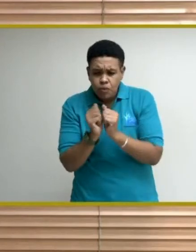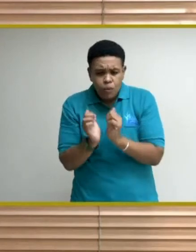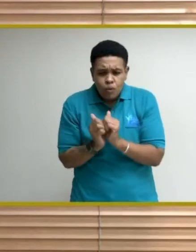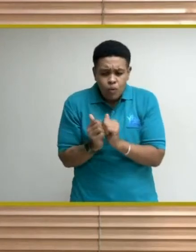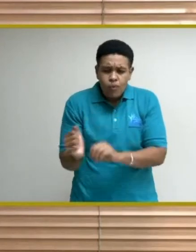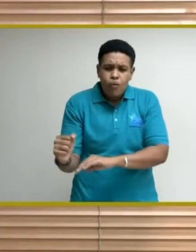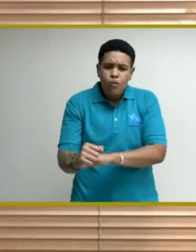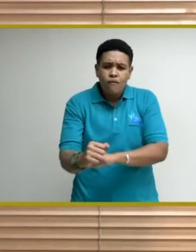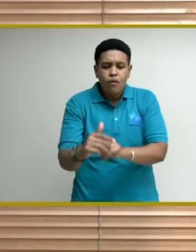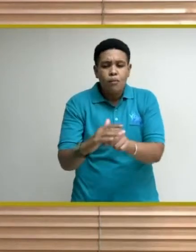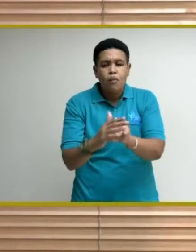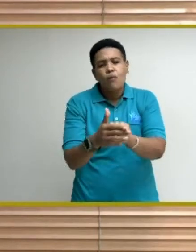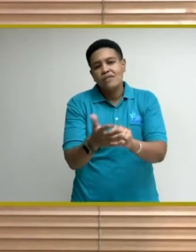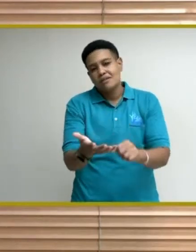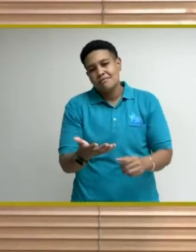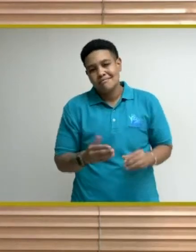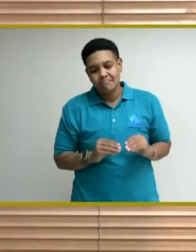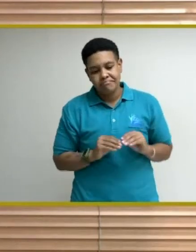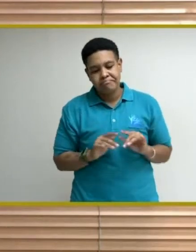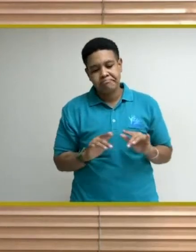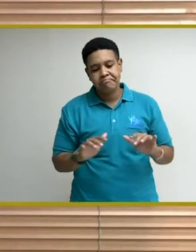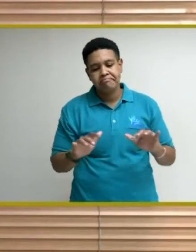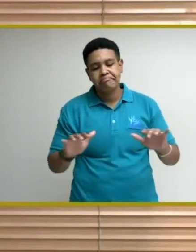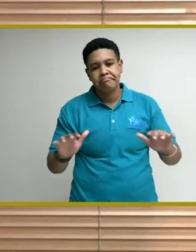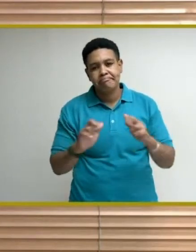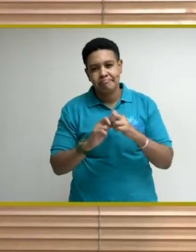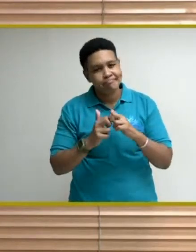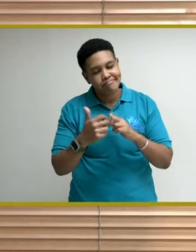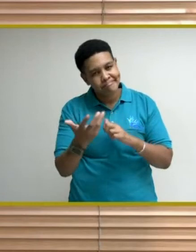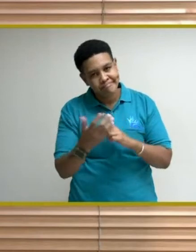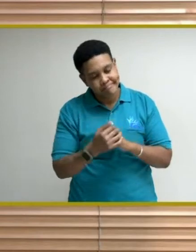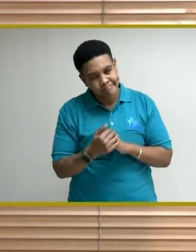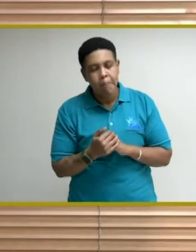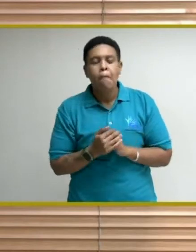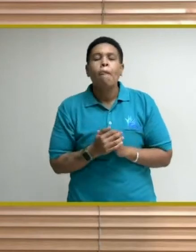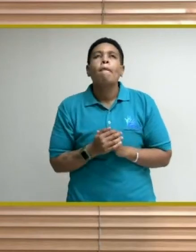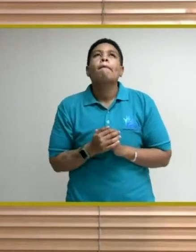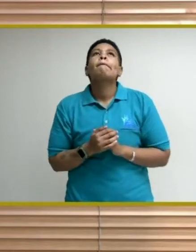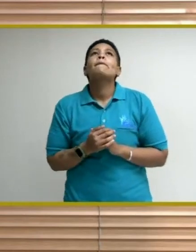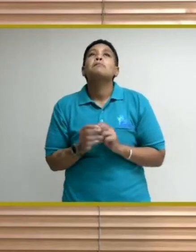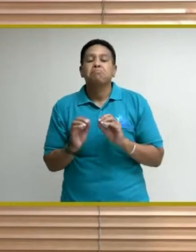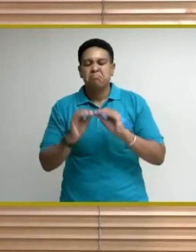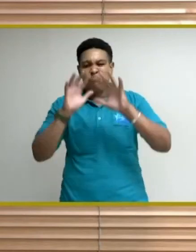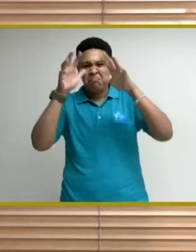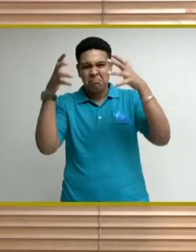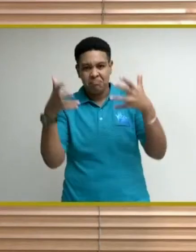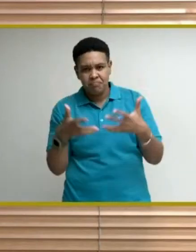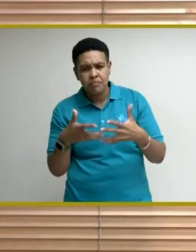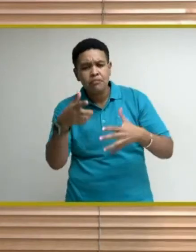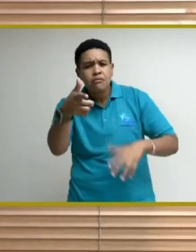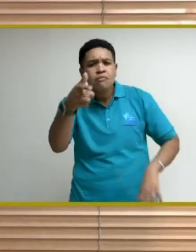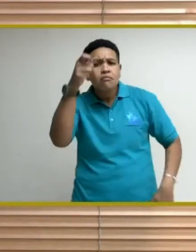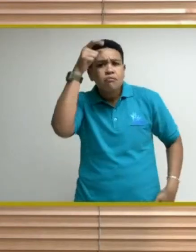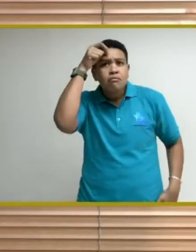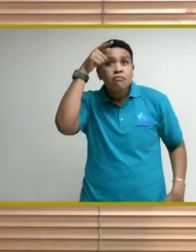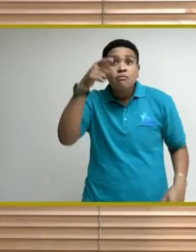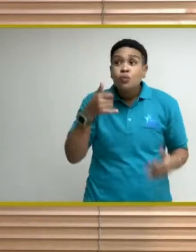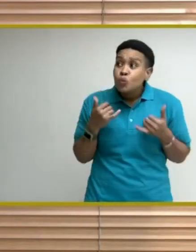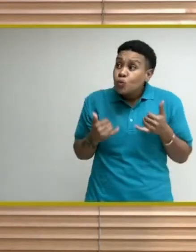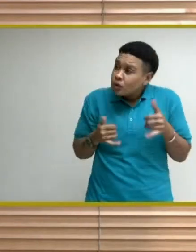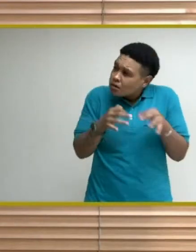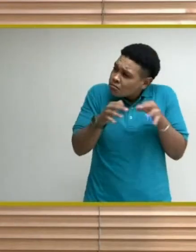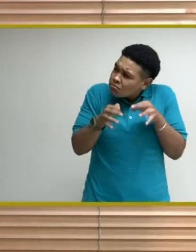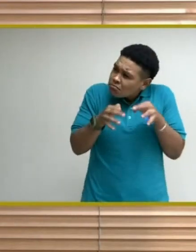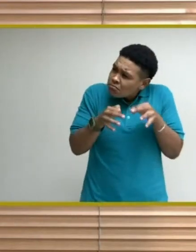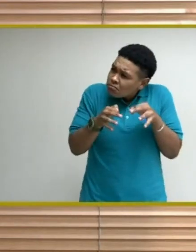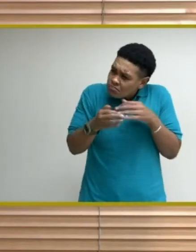the COVID pandemic. A lot to outline today in terms of where